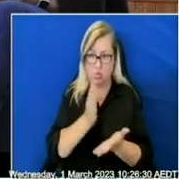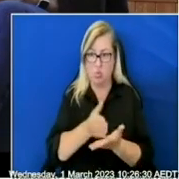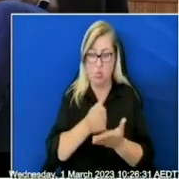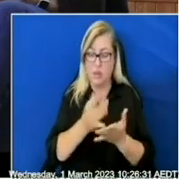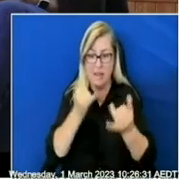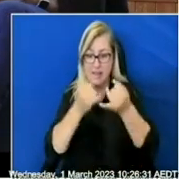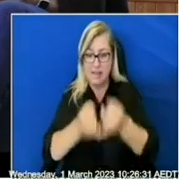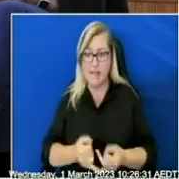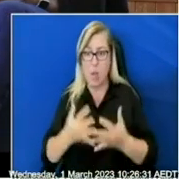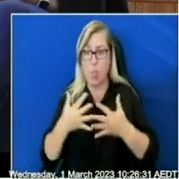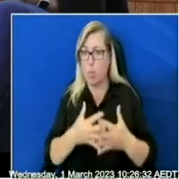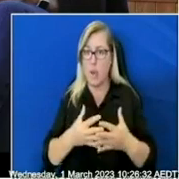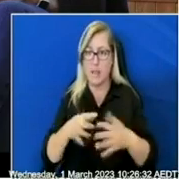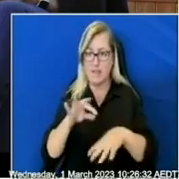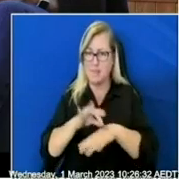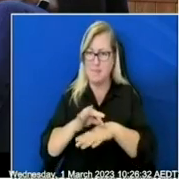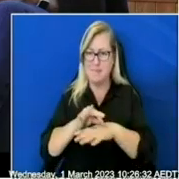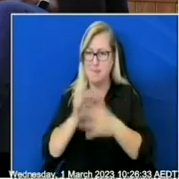especially